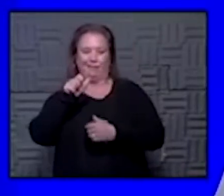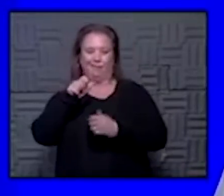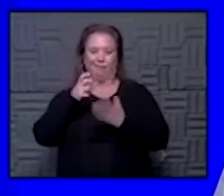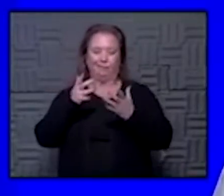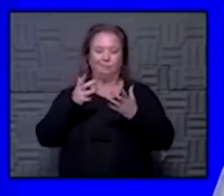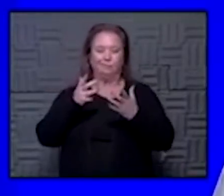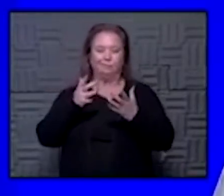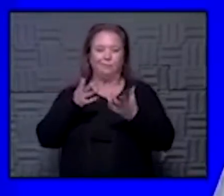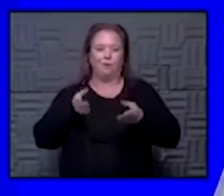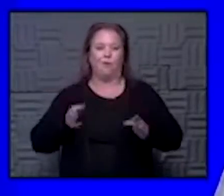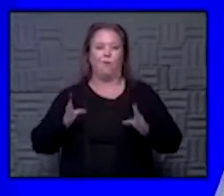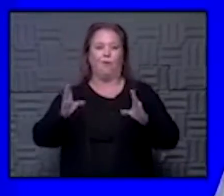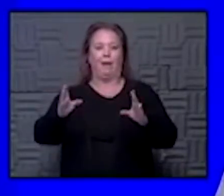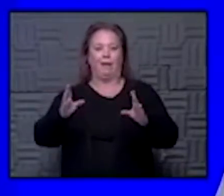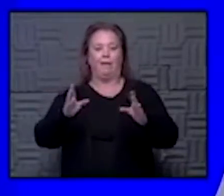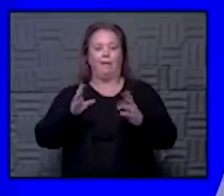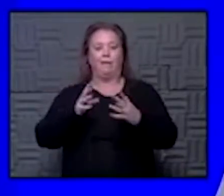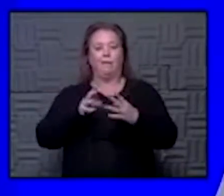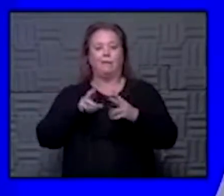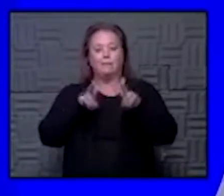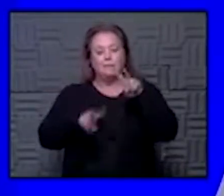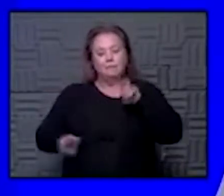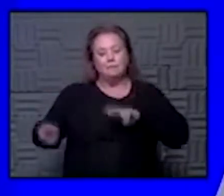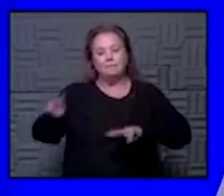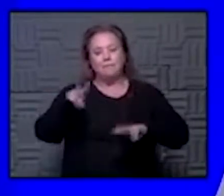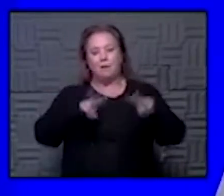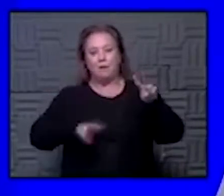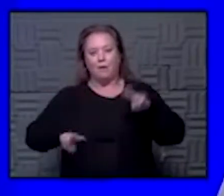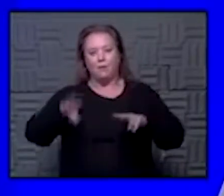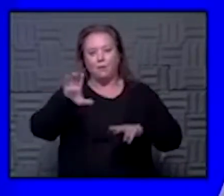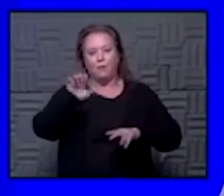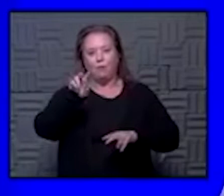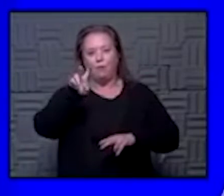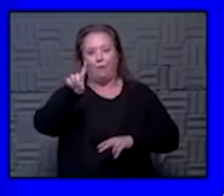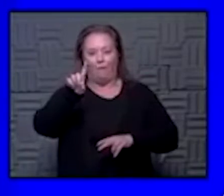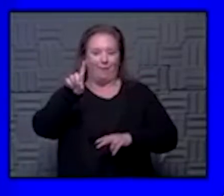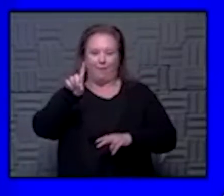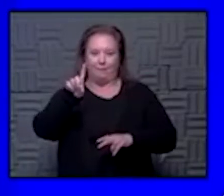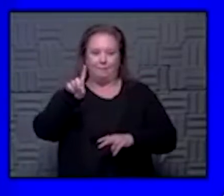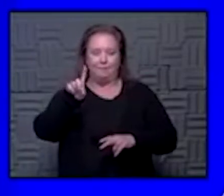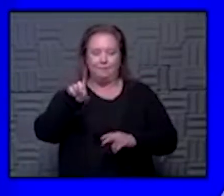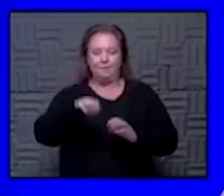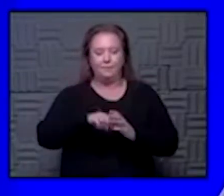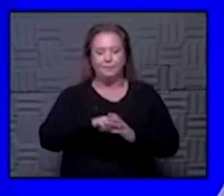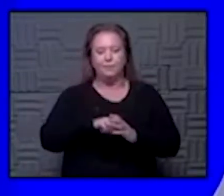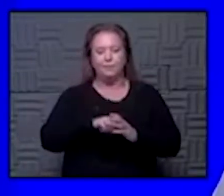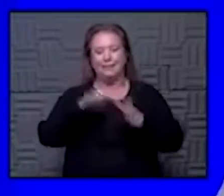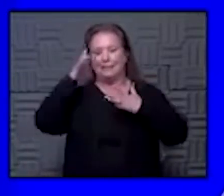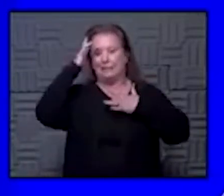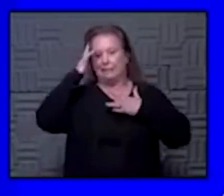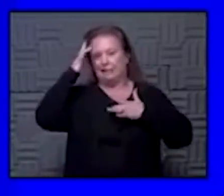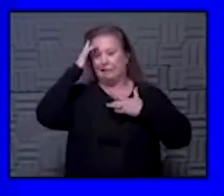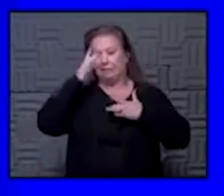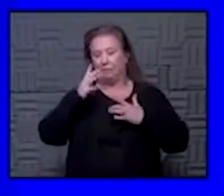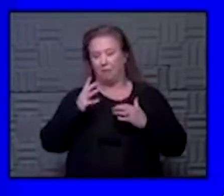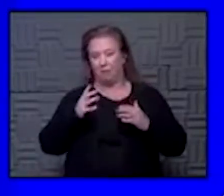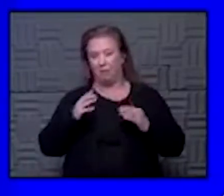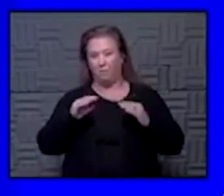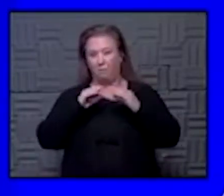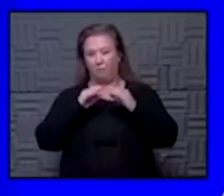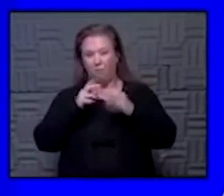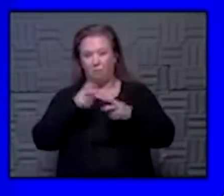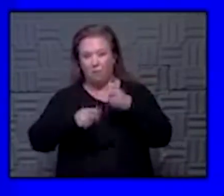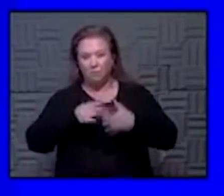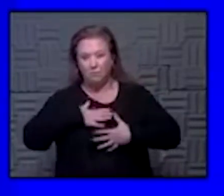criteria to be monitoring your COVID disease, but more of, are you having more trouble